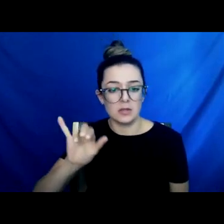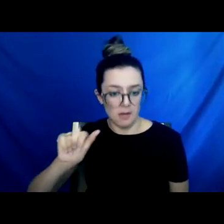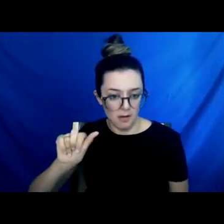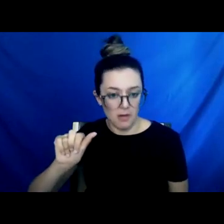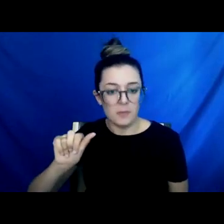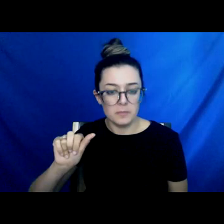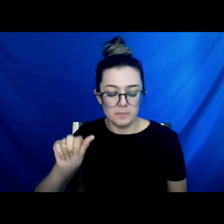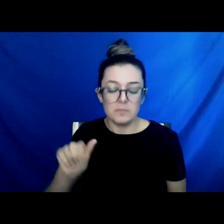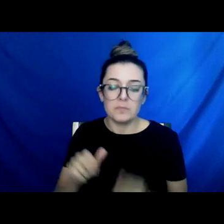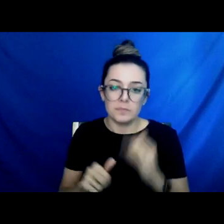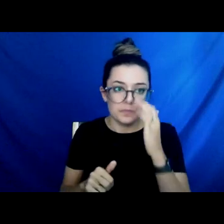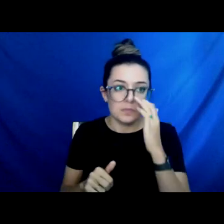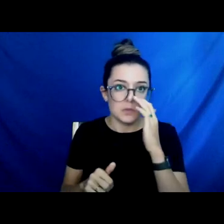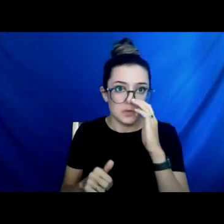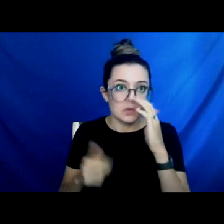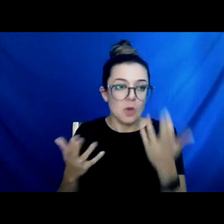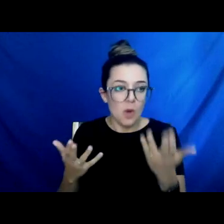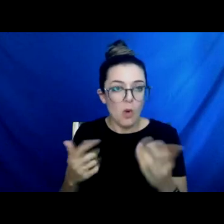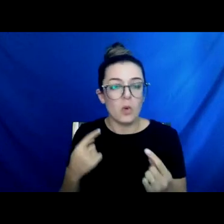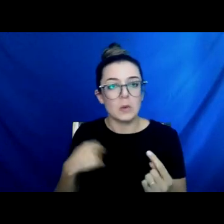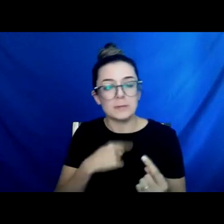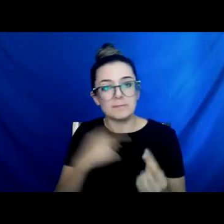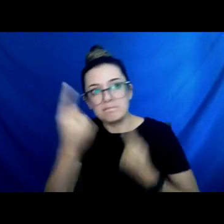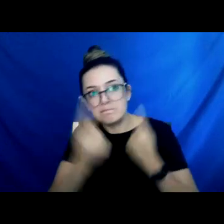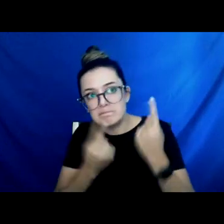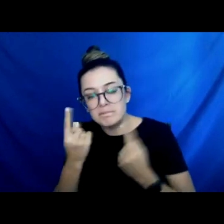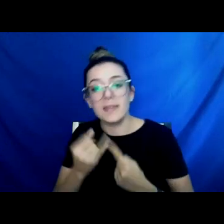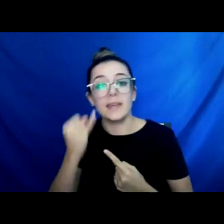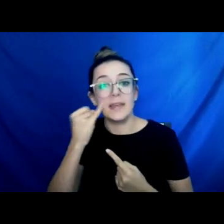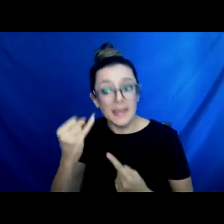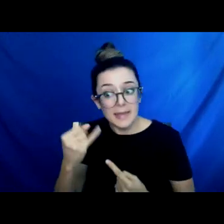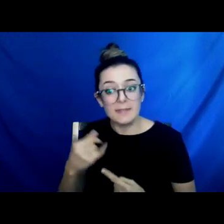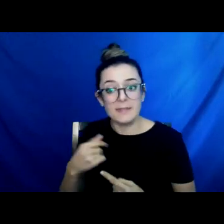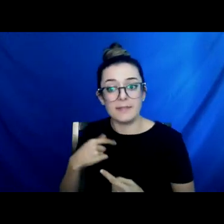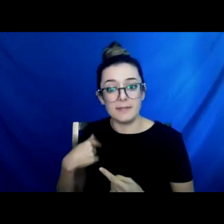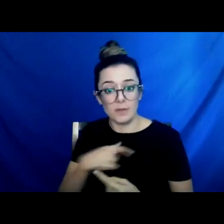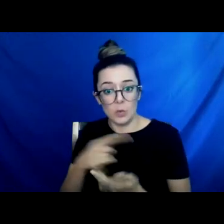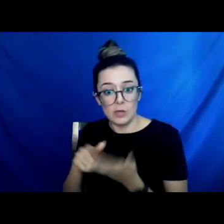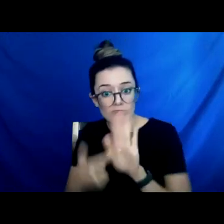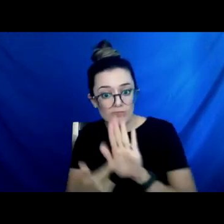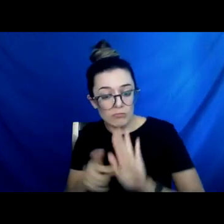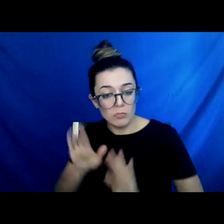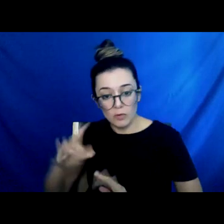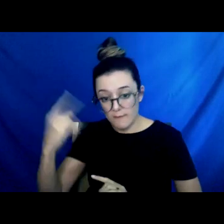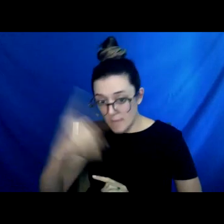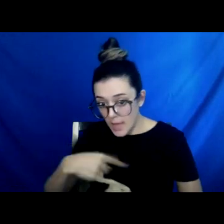consider. Could there be repercussions if I use her name or her face or both?